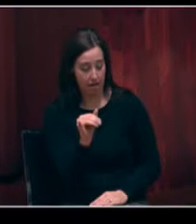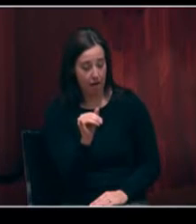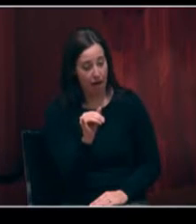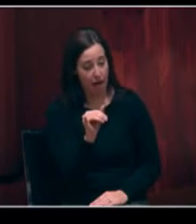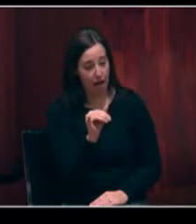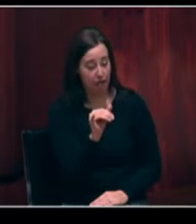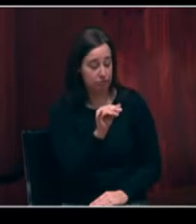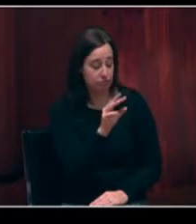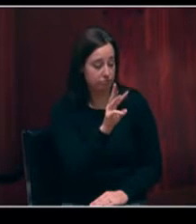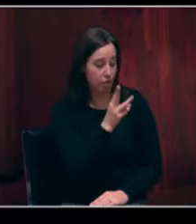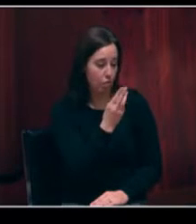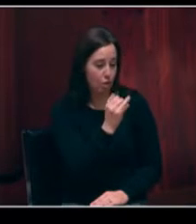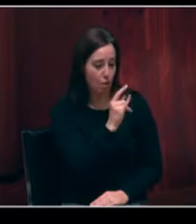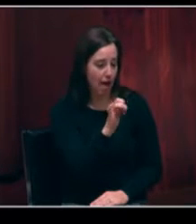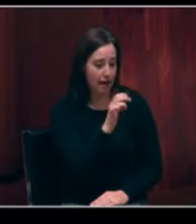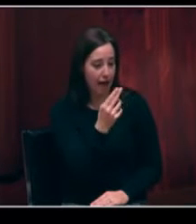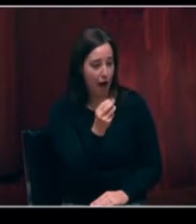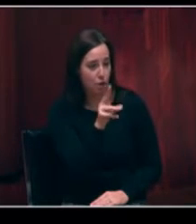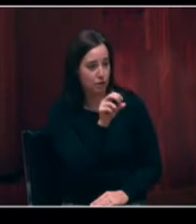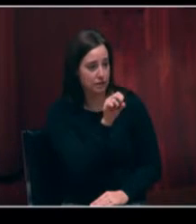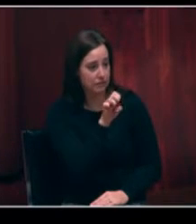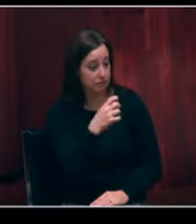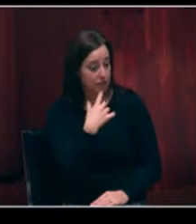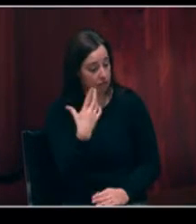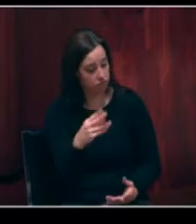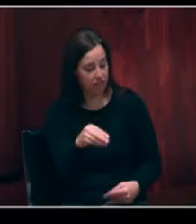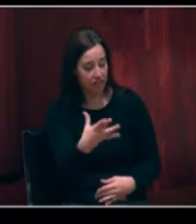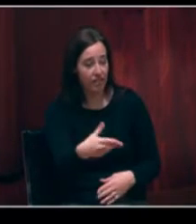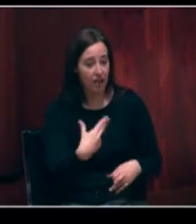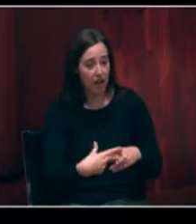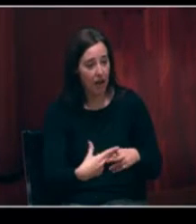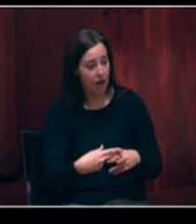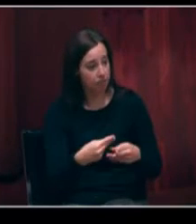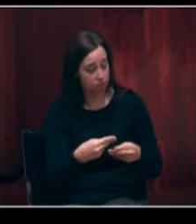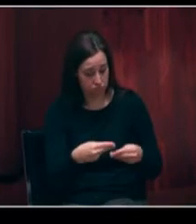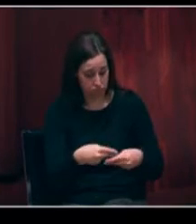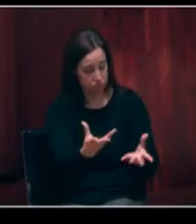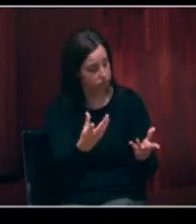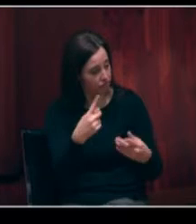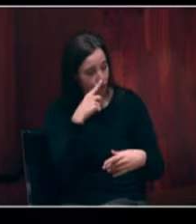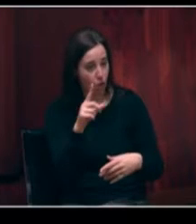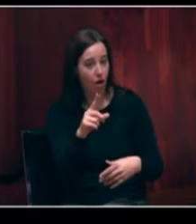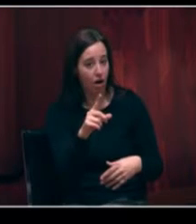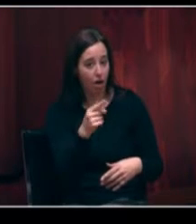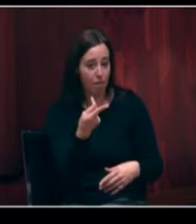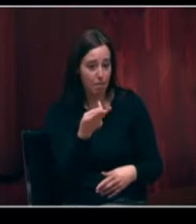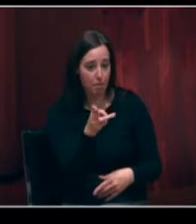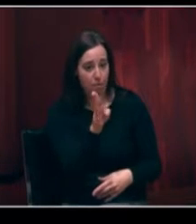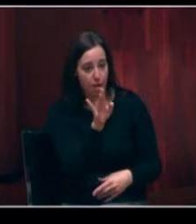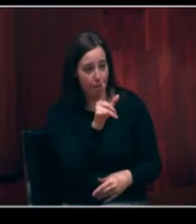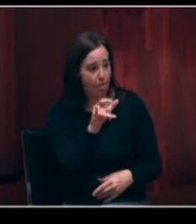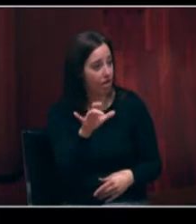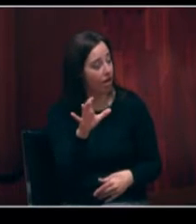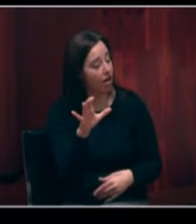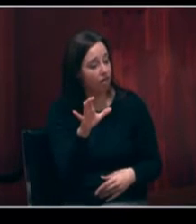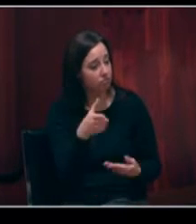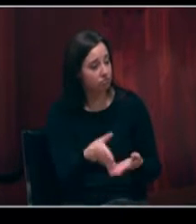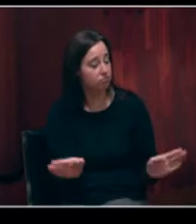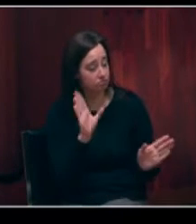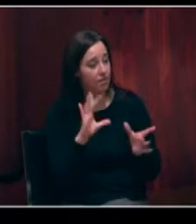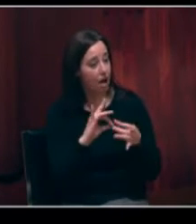said, give it a name, put it out for public comment, and fast track that sucker. So within 6 months, that regulation was on the street, ready for use by